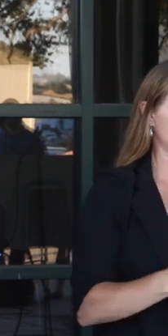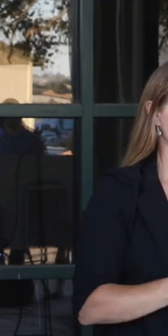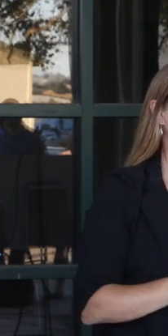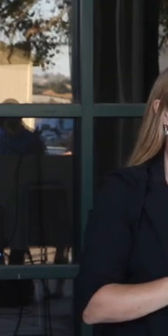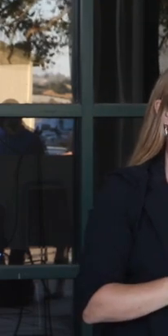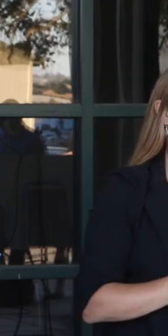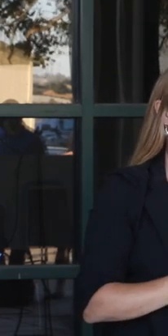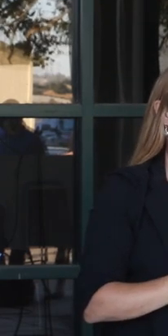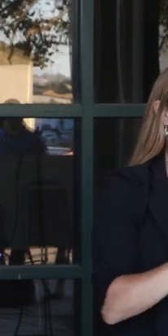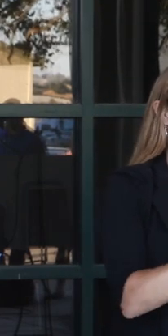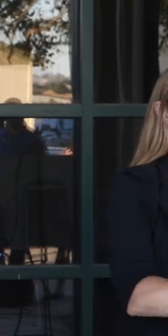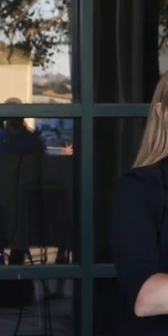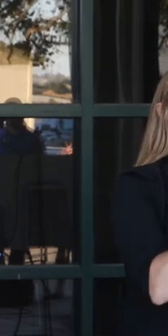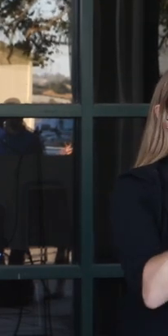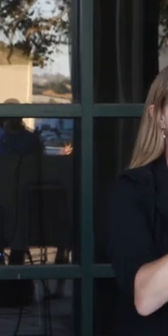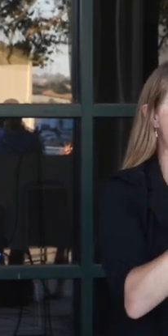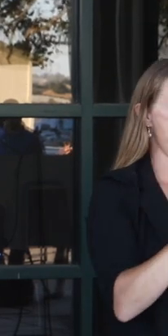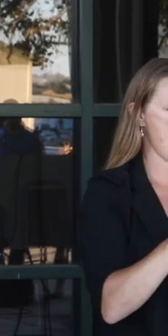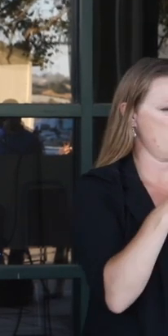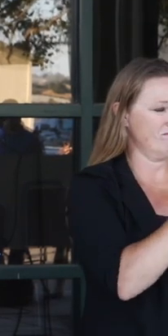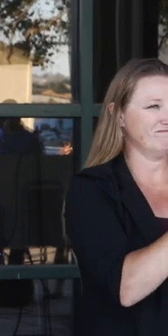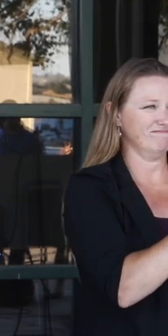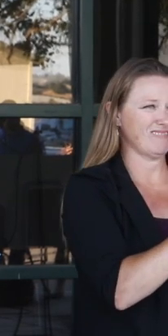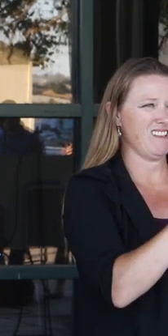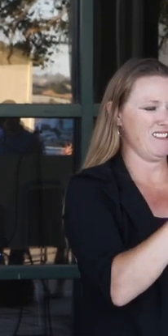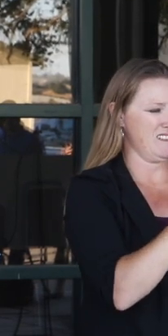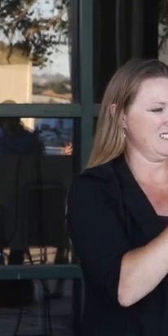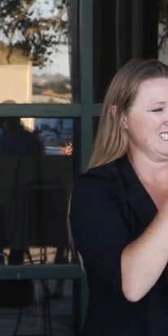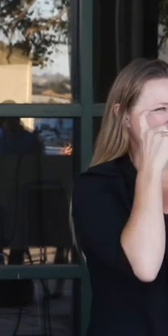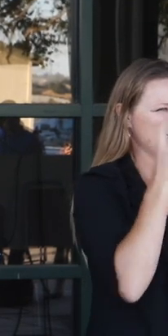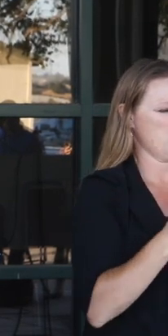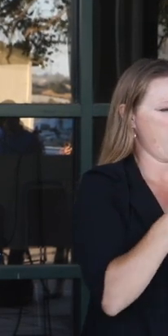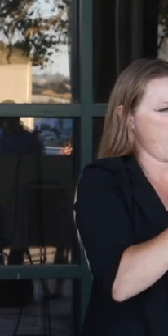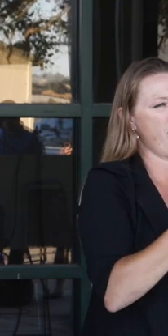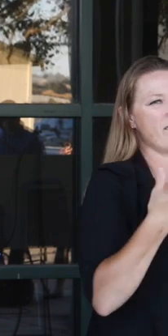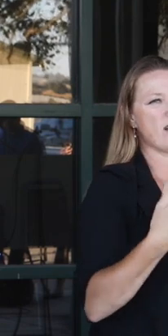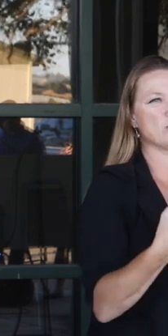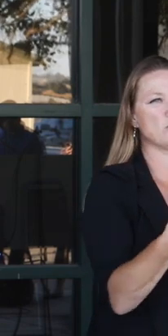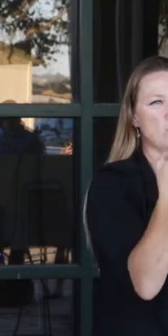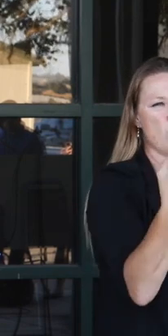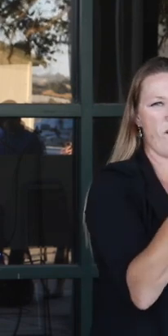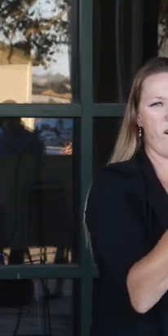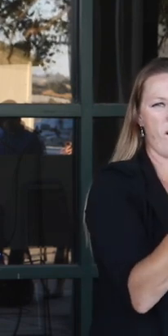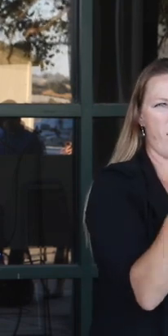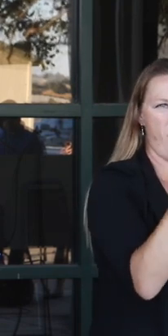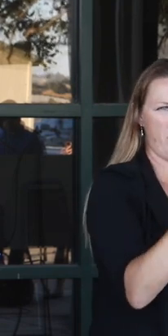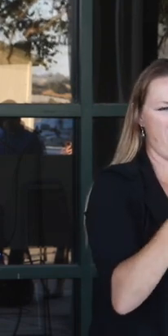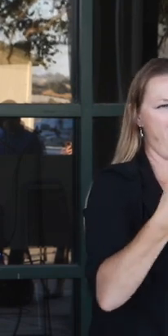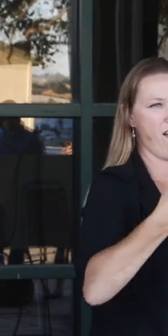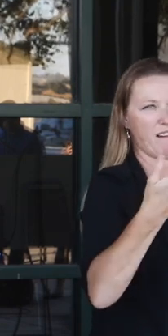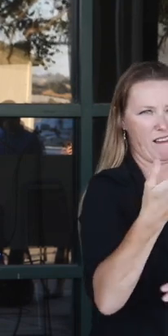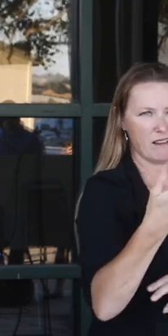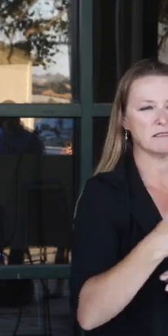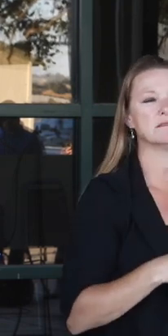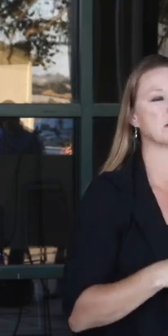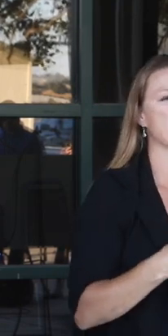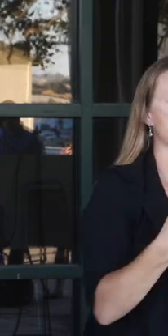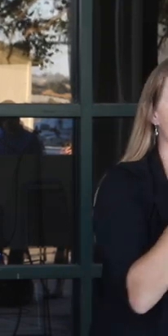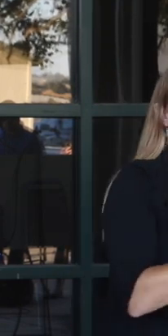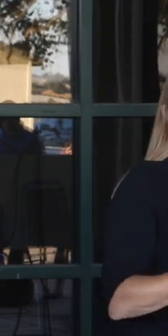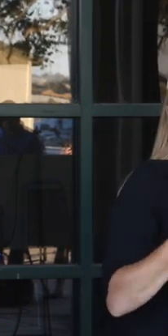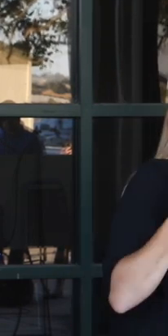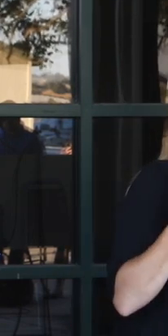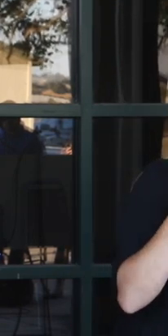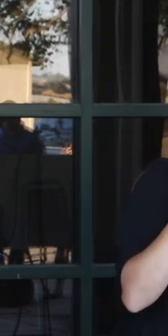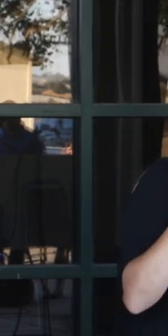two loaded handguns on the suspect that we believe were taken